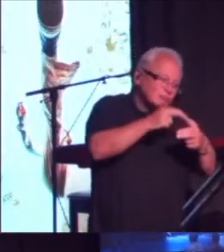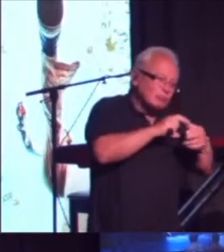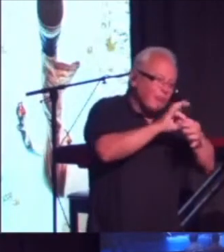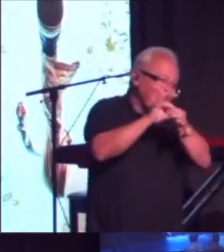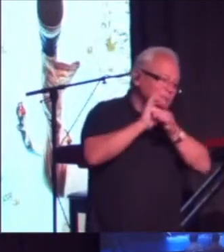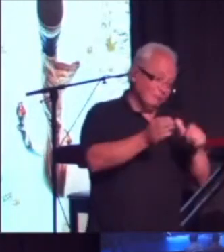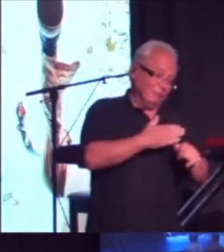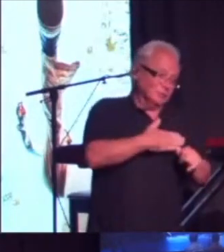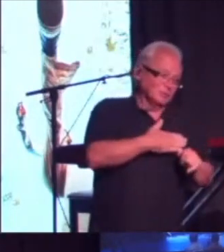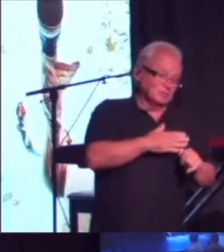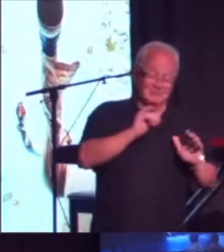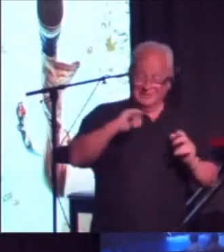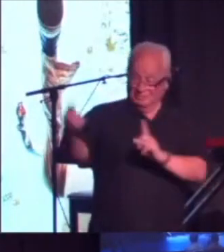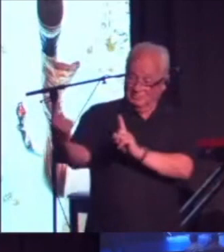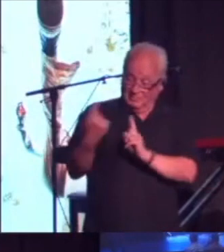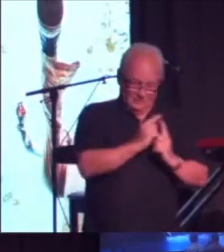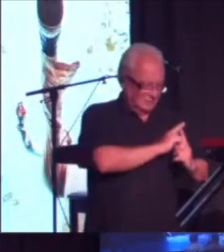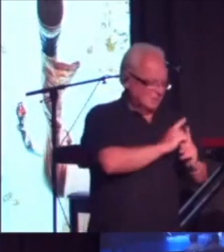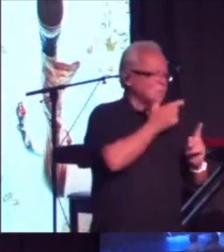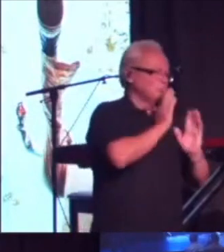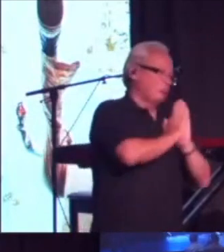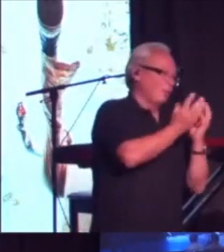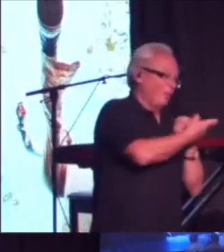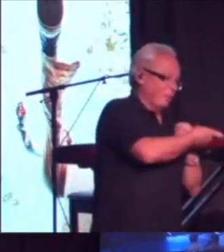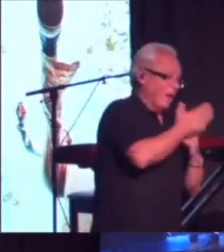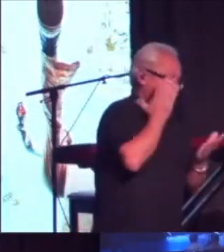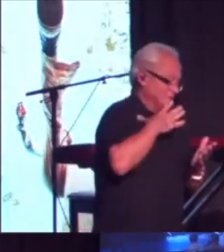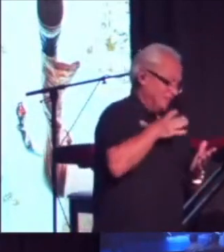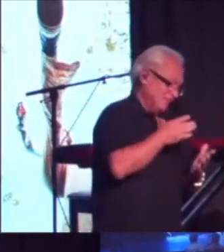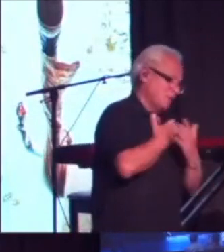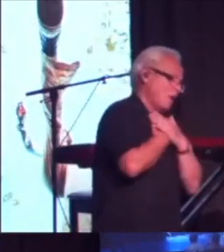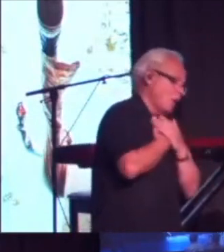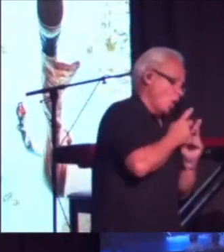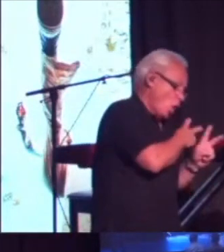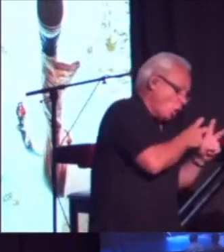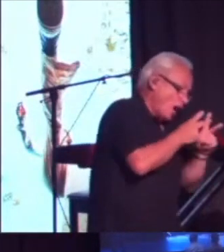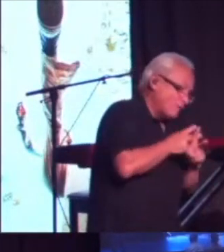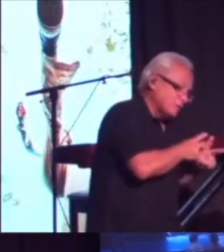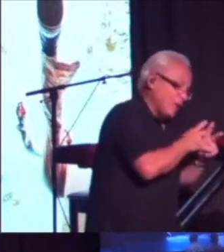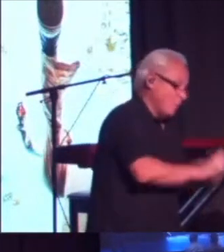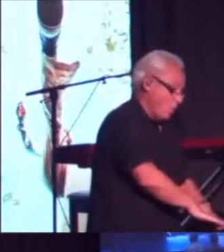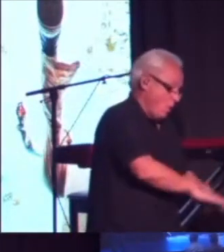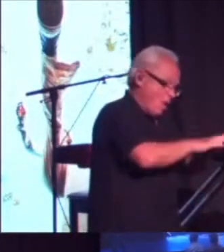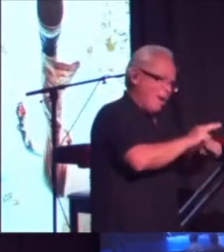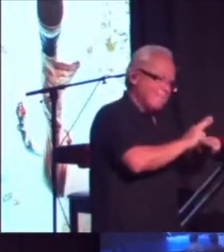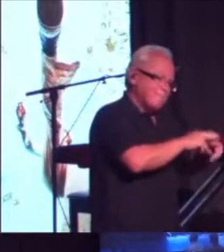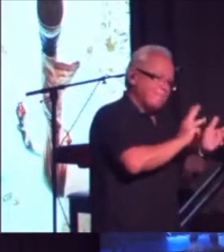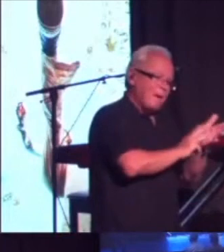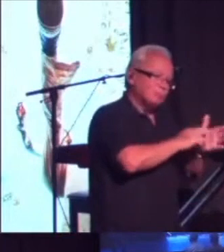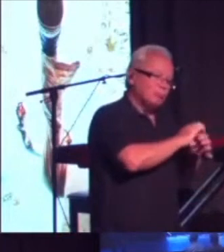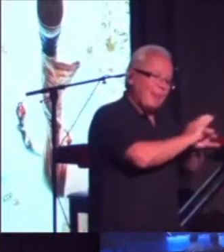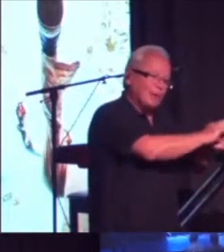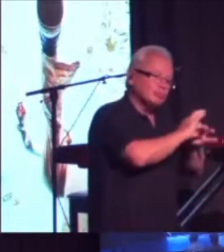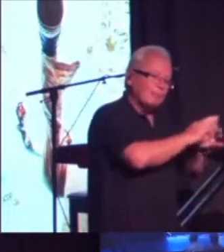these kids up and we prayed over them, so they're going to need nurtured, they're going to need cared for. There's a parental relationship there. And so if you like,